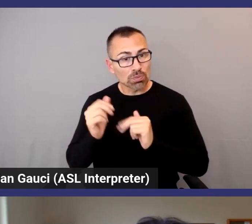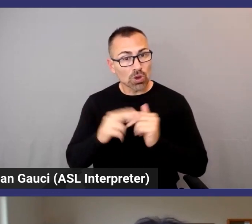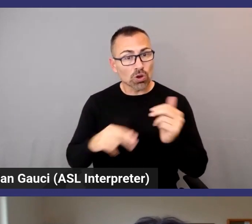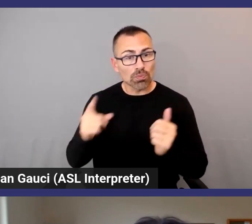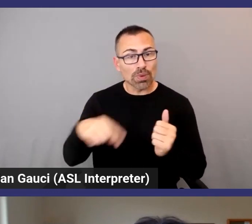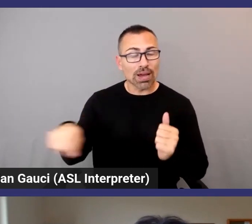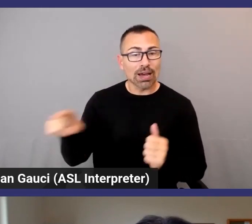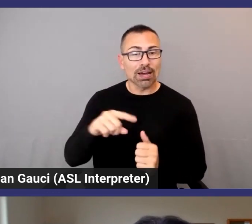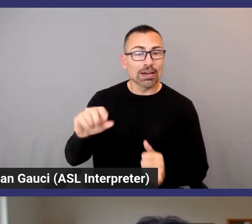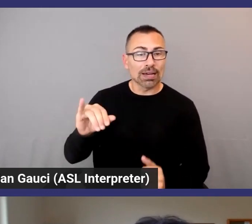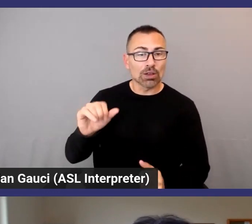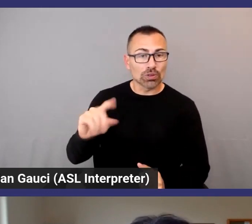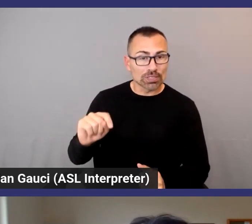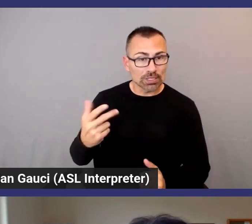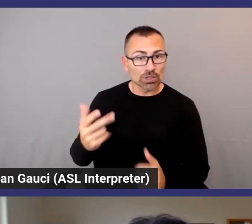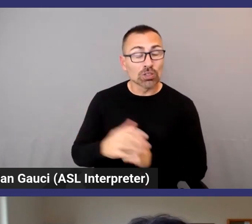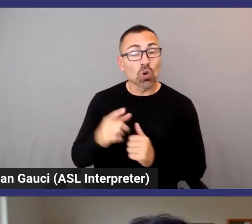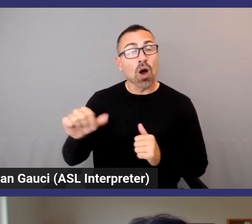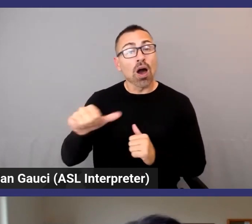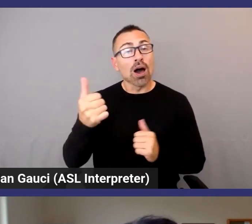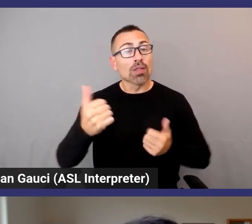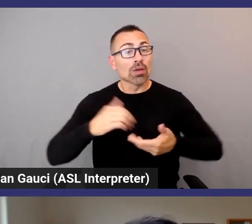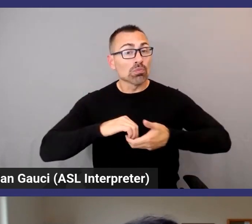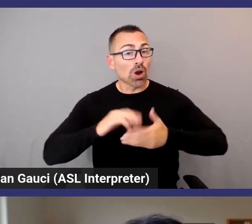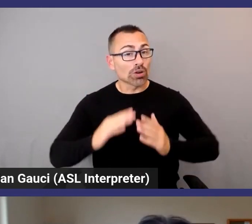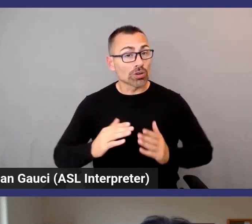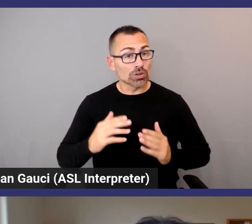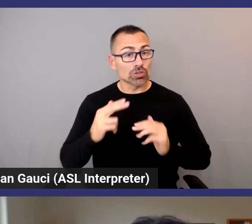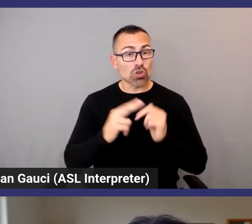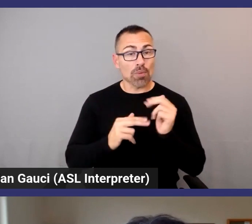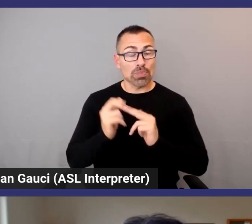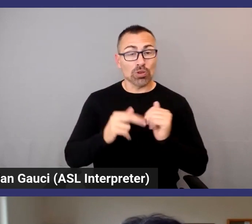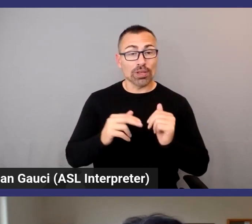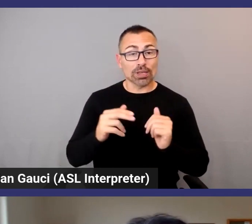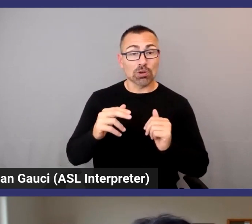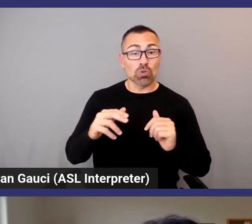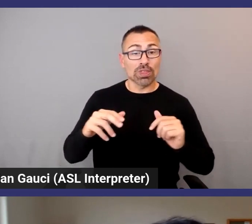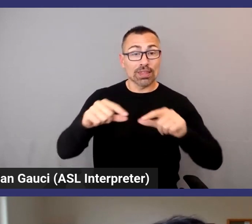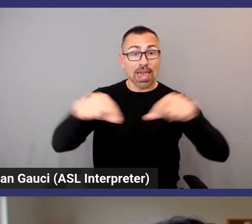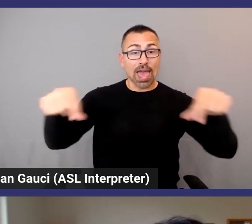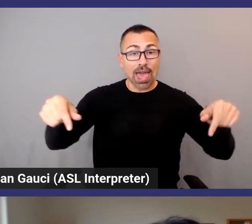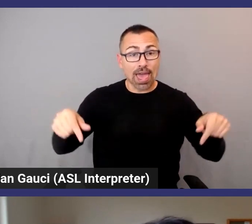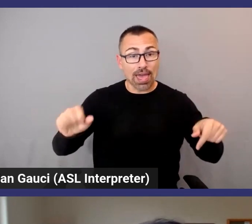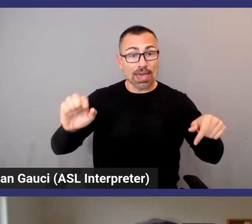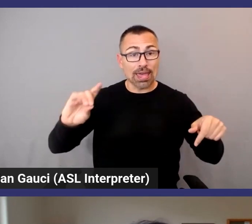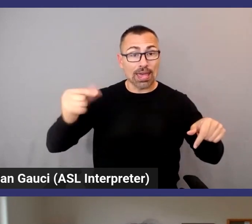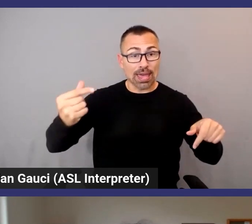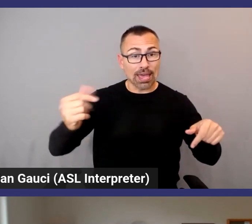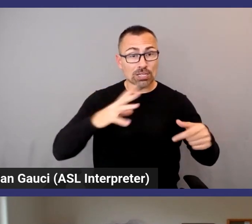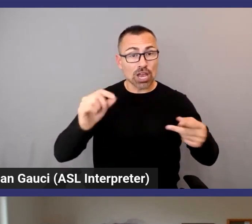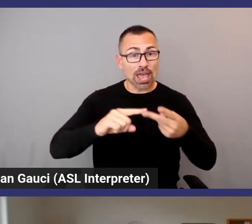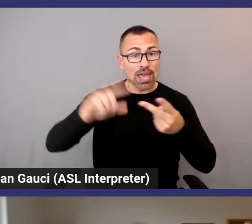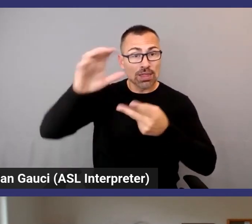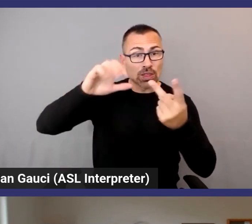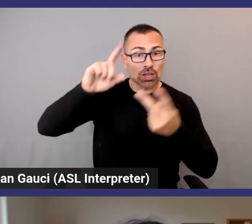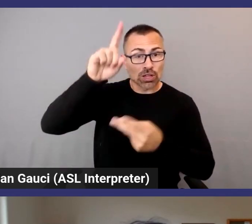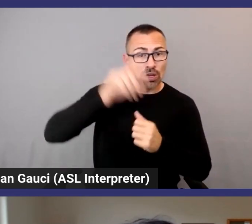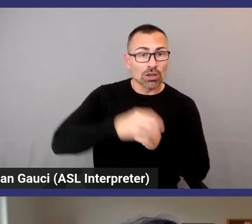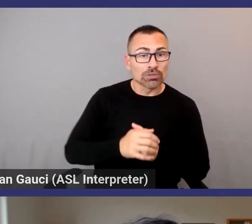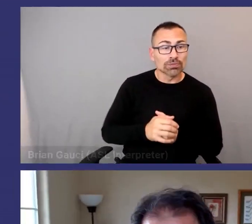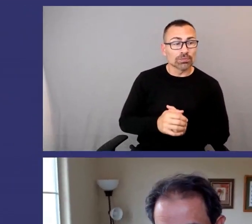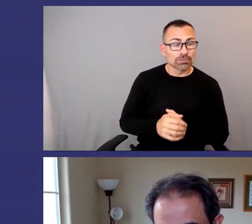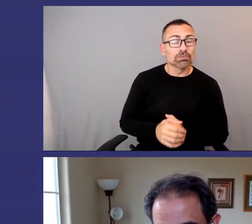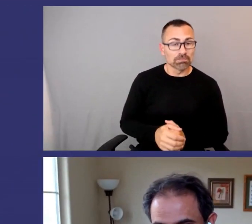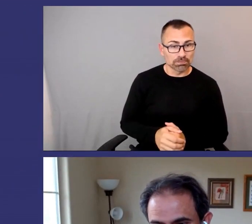well. So other partners who are building those use cases on the edge and in the cloud as well. And that actually Well, leads to a question we had in the chat. Sorry,